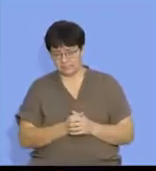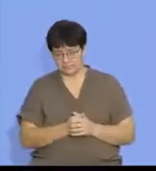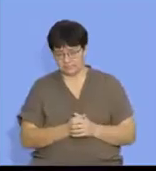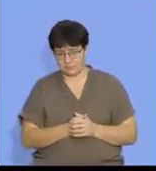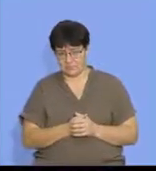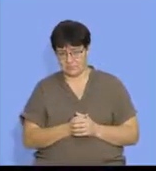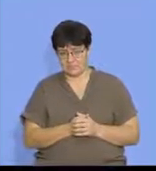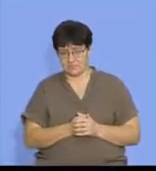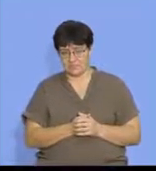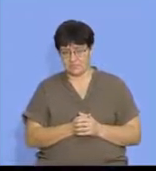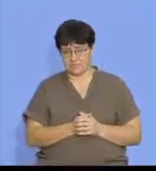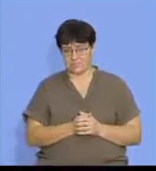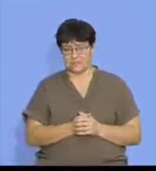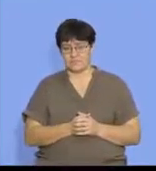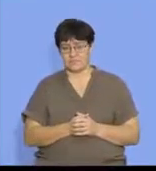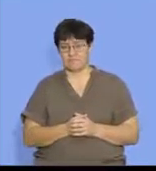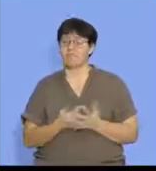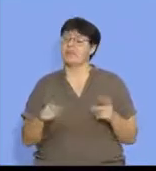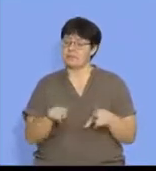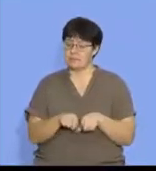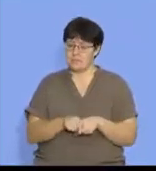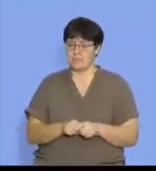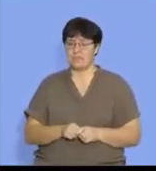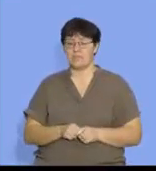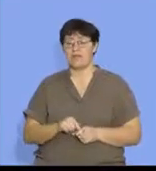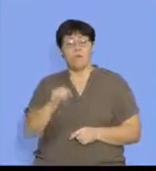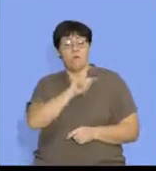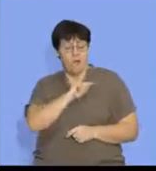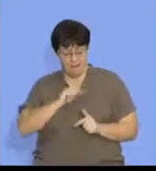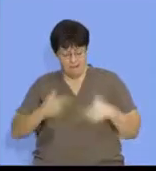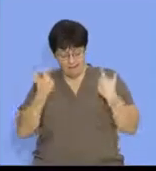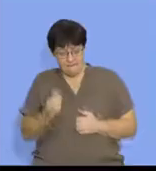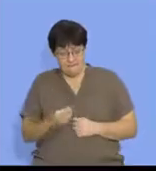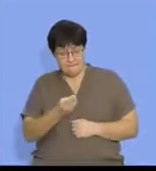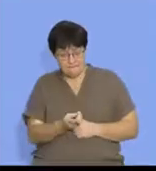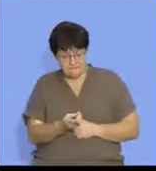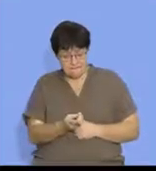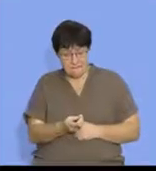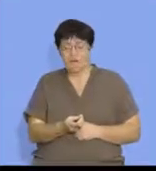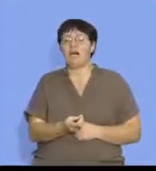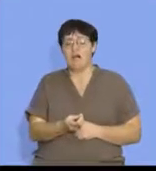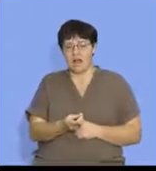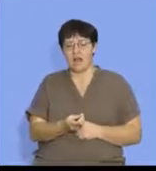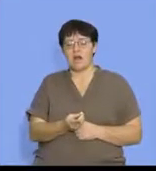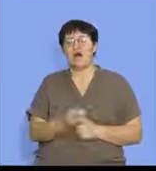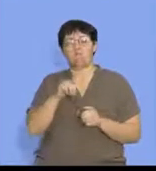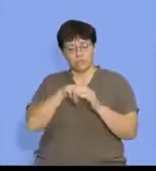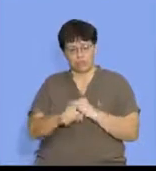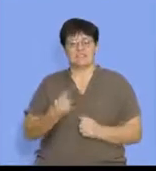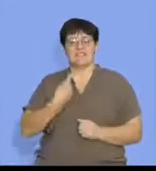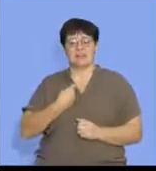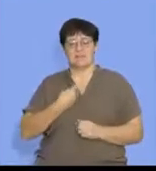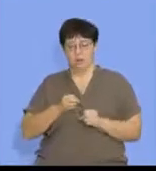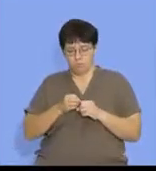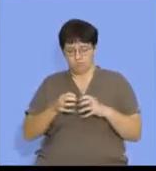treatment is obviously going to be with antibiotics. Also, because they are living, they can